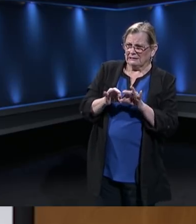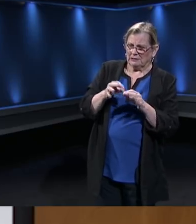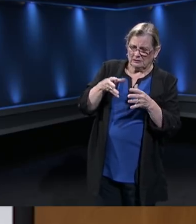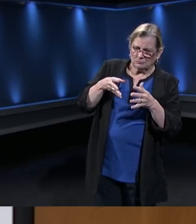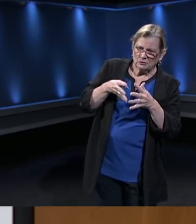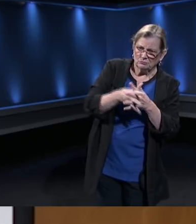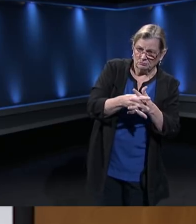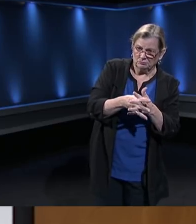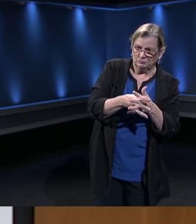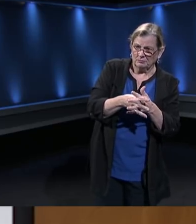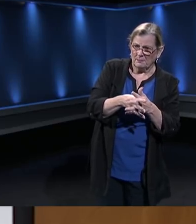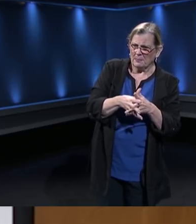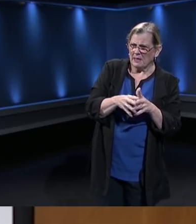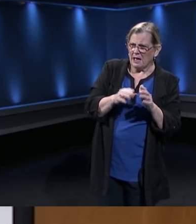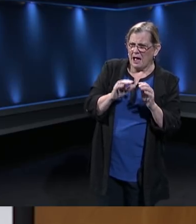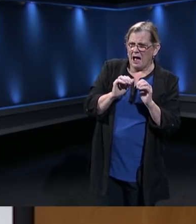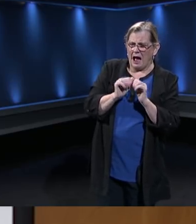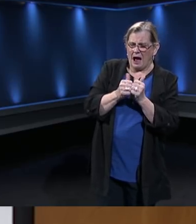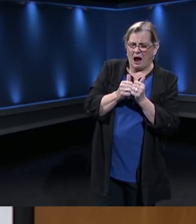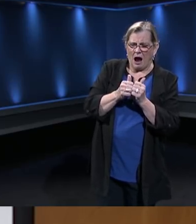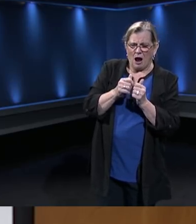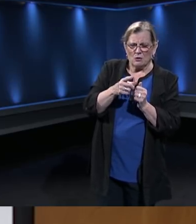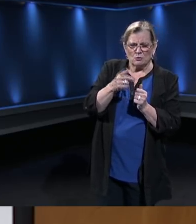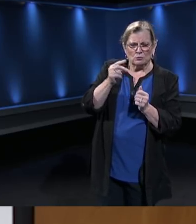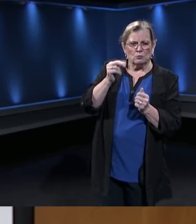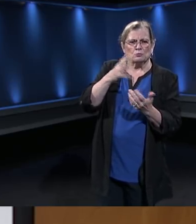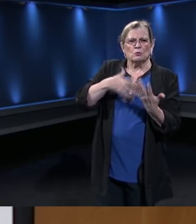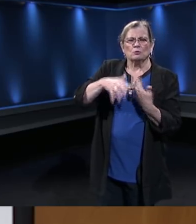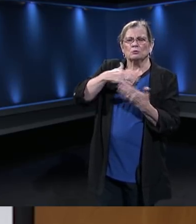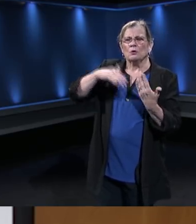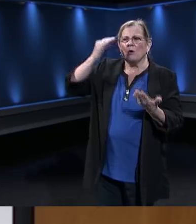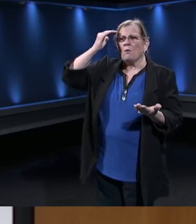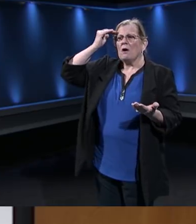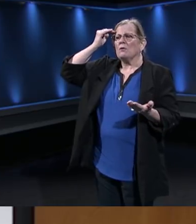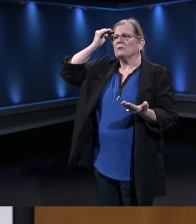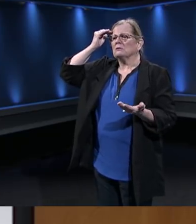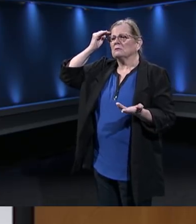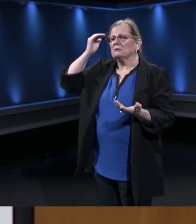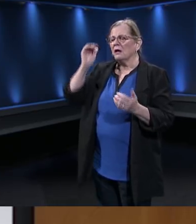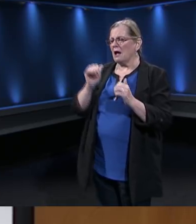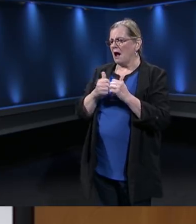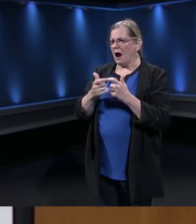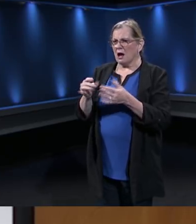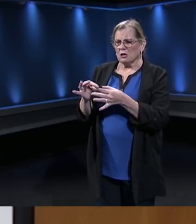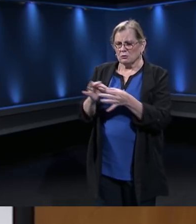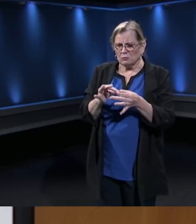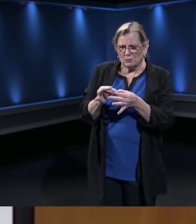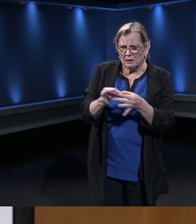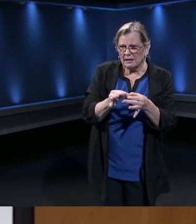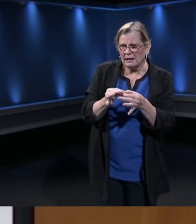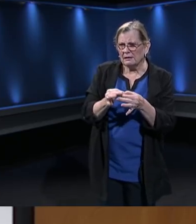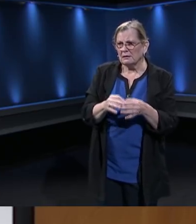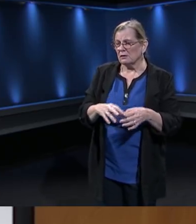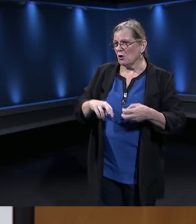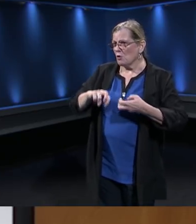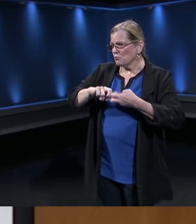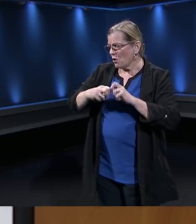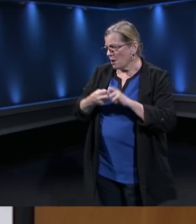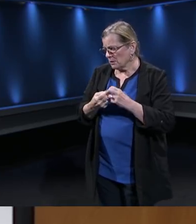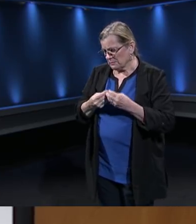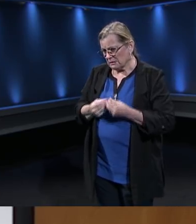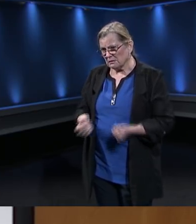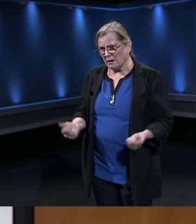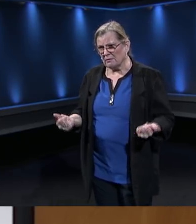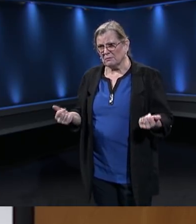conversation or about social awareness or relationship skills, problem solving that leads to responsible decision making. So how can